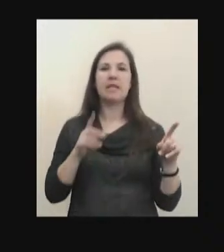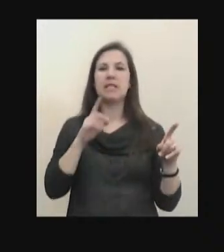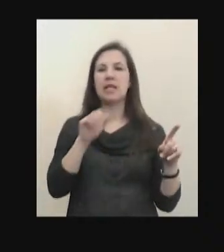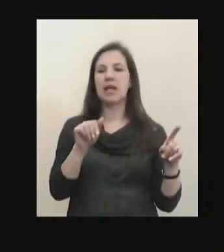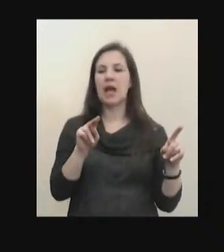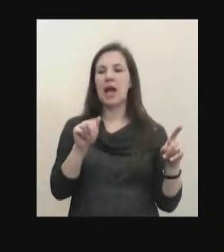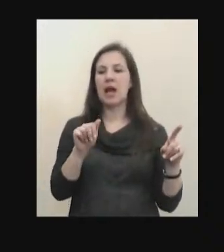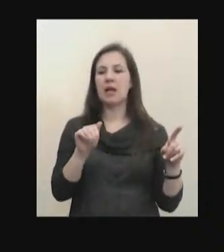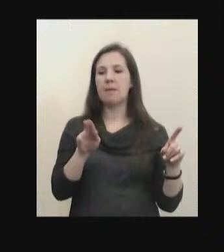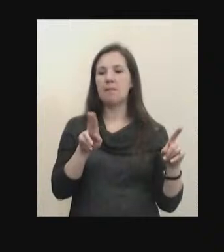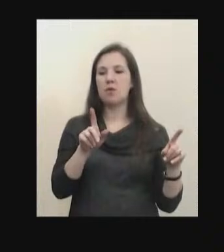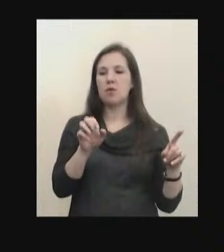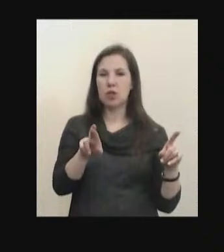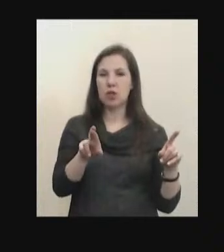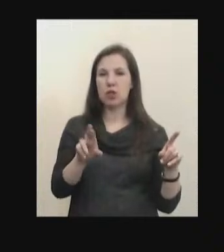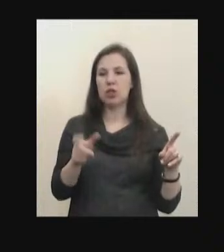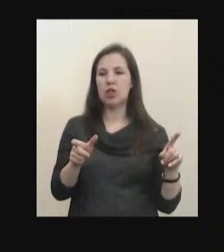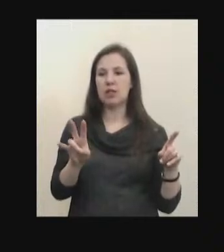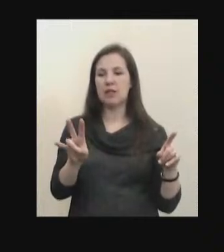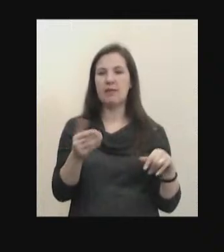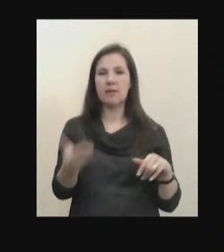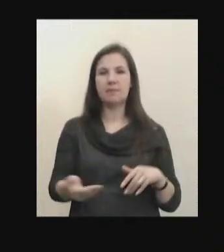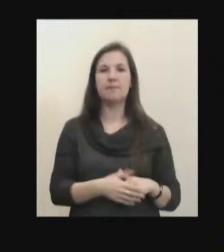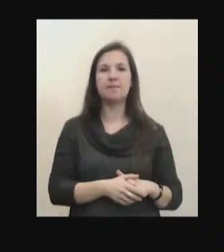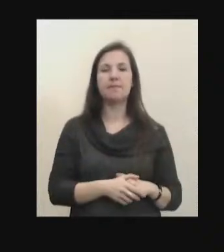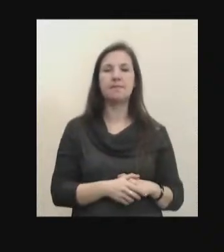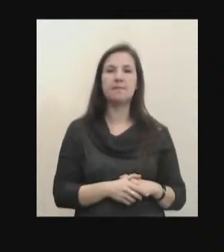Okay, we have Channel 7. Hannah Bueller.